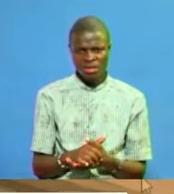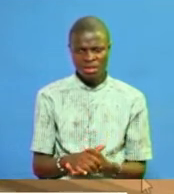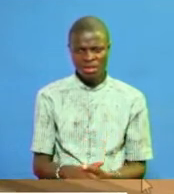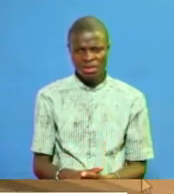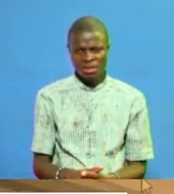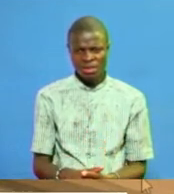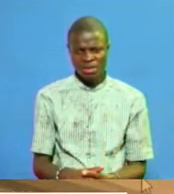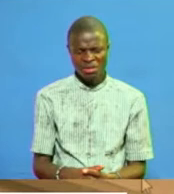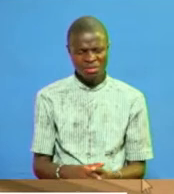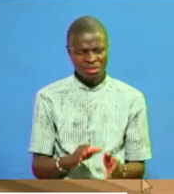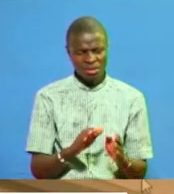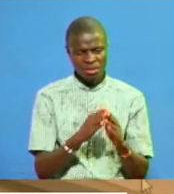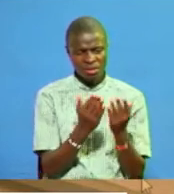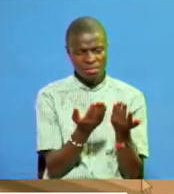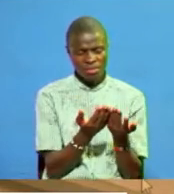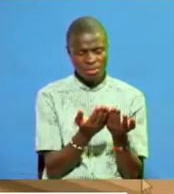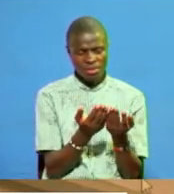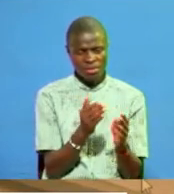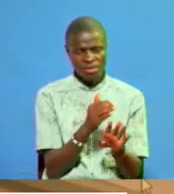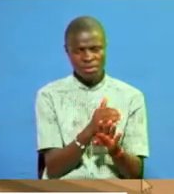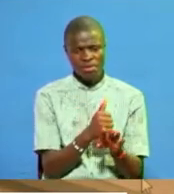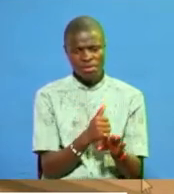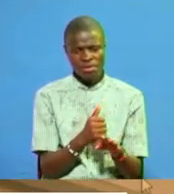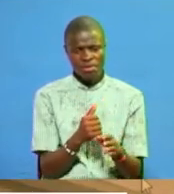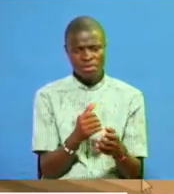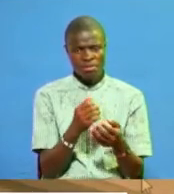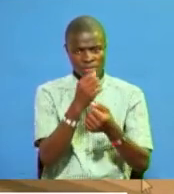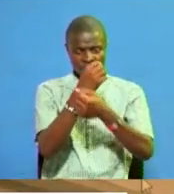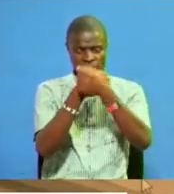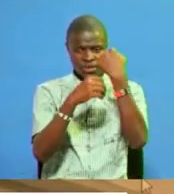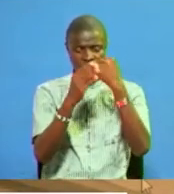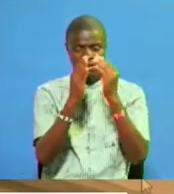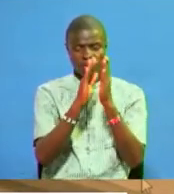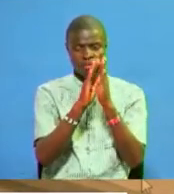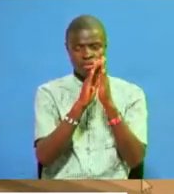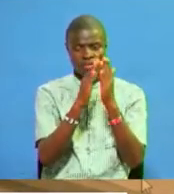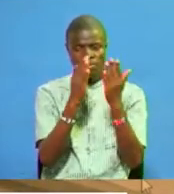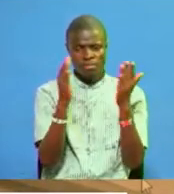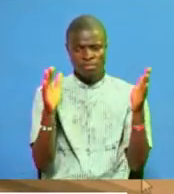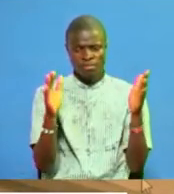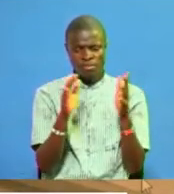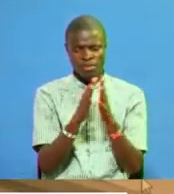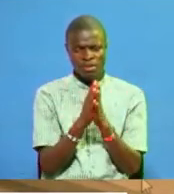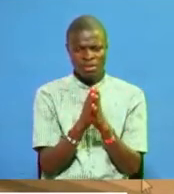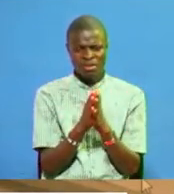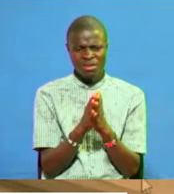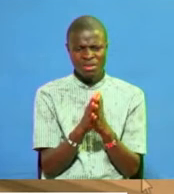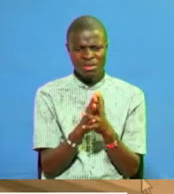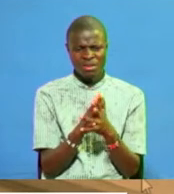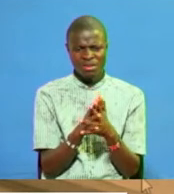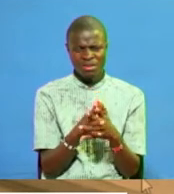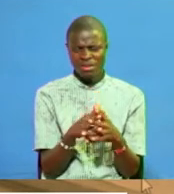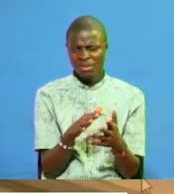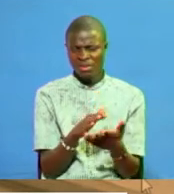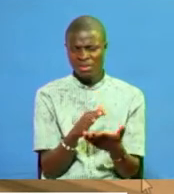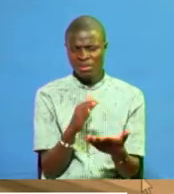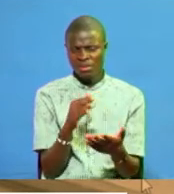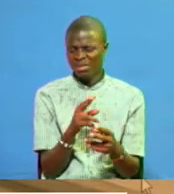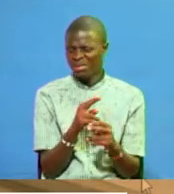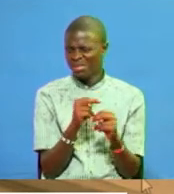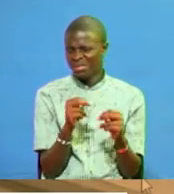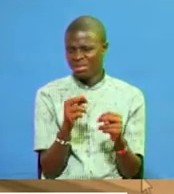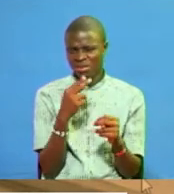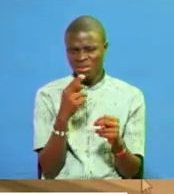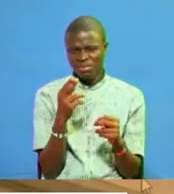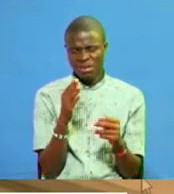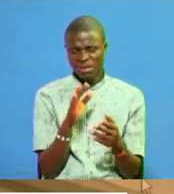a book from safety called The Bitcoin Standard. It's really good. So there's more so there, I wouldn't want to recommend a lot of them.